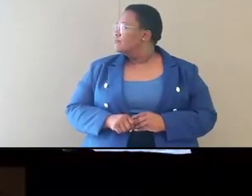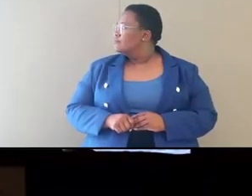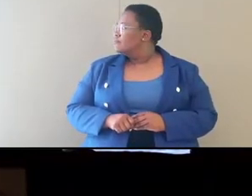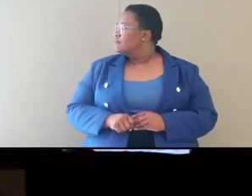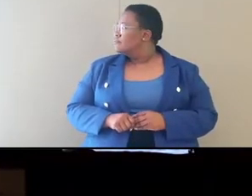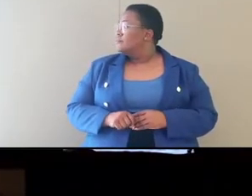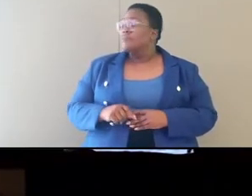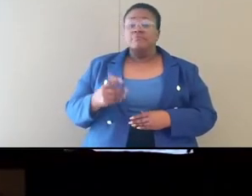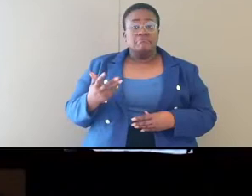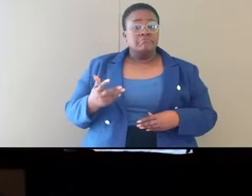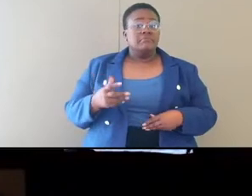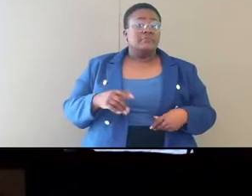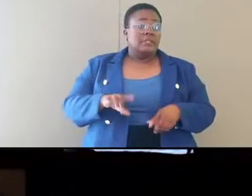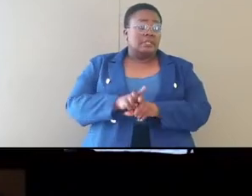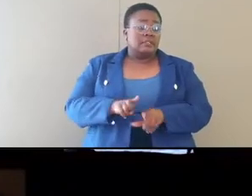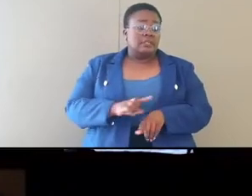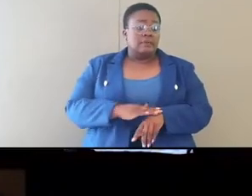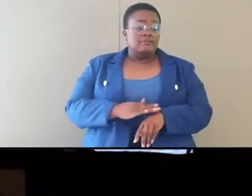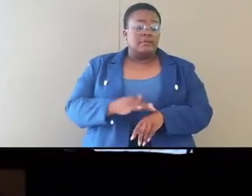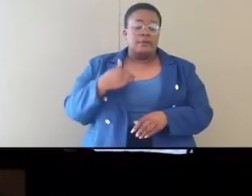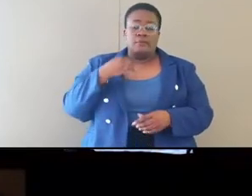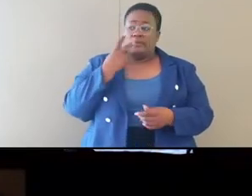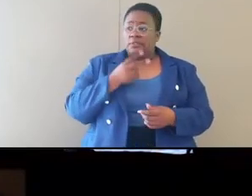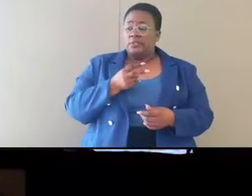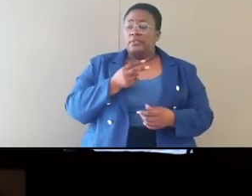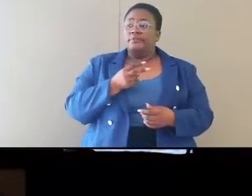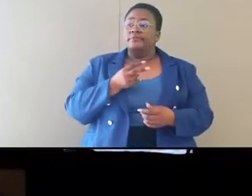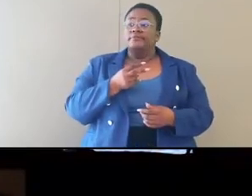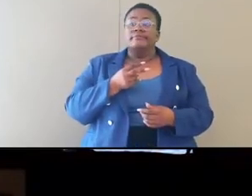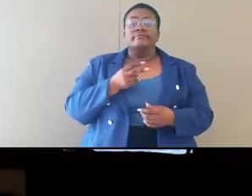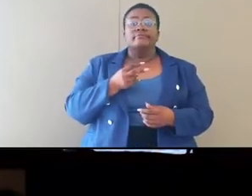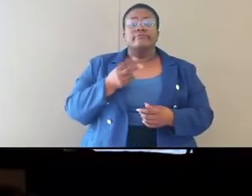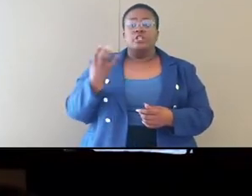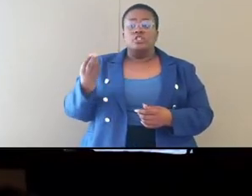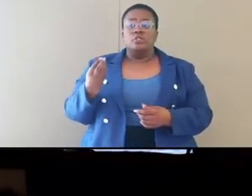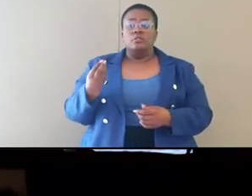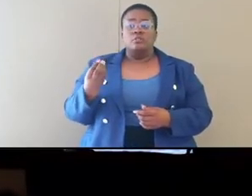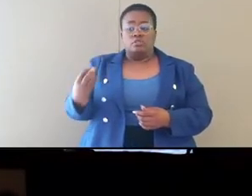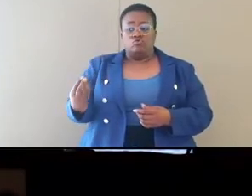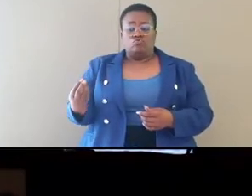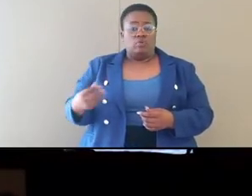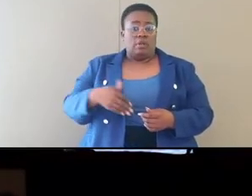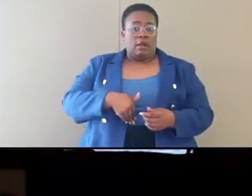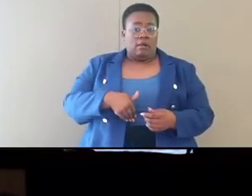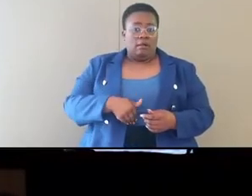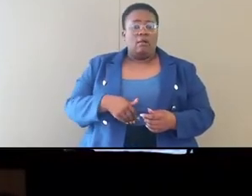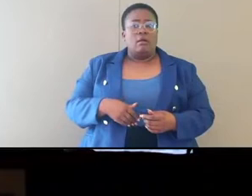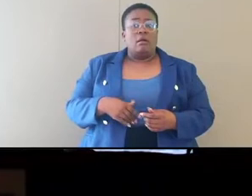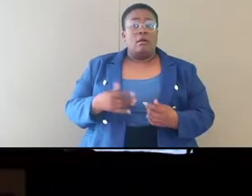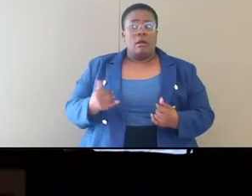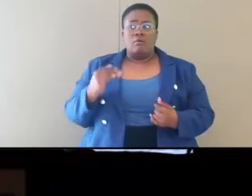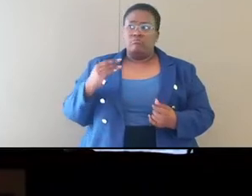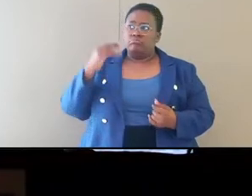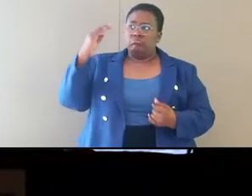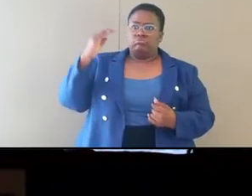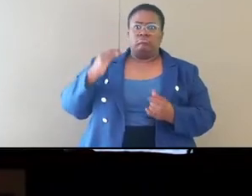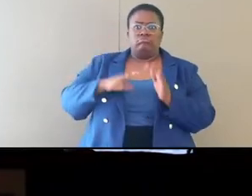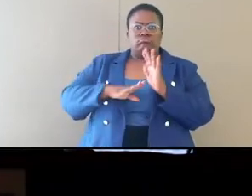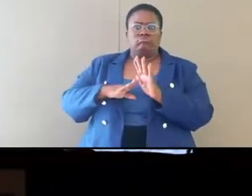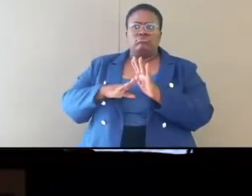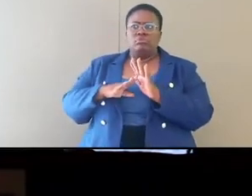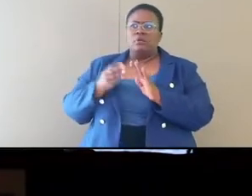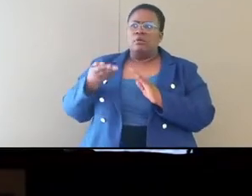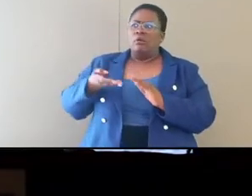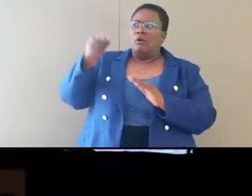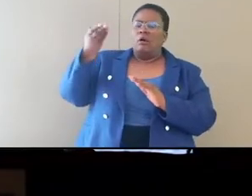At the same time, we're also seeing a rise in child hunger. And there was a lot of talk about this during COVID. There was